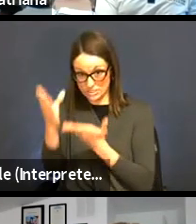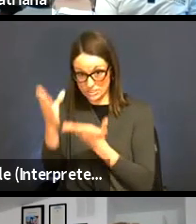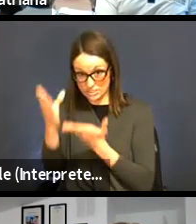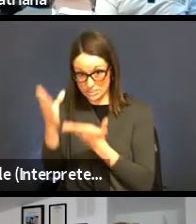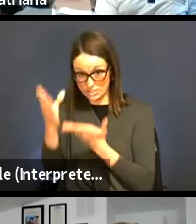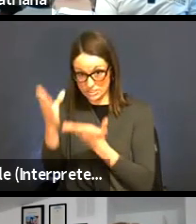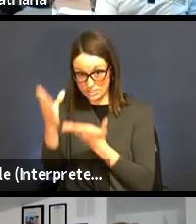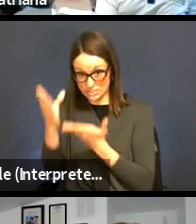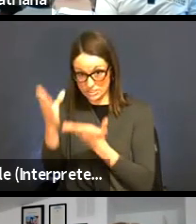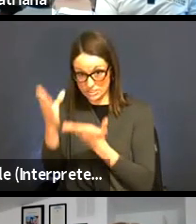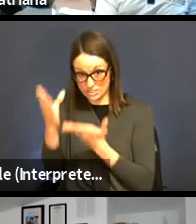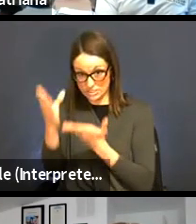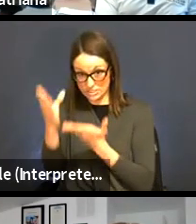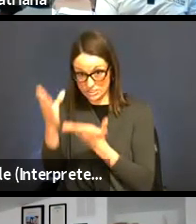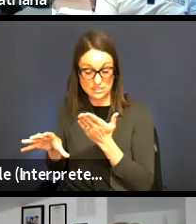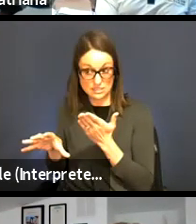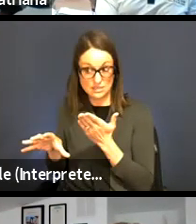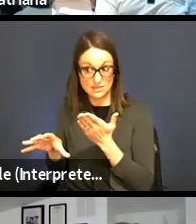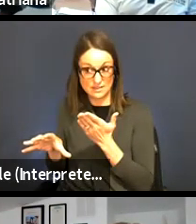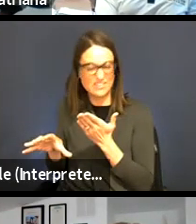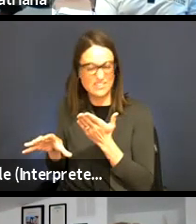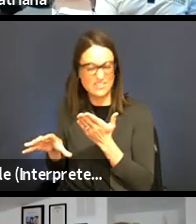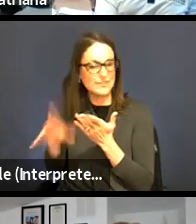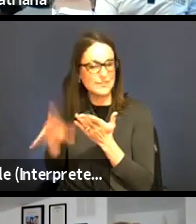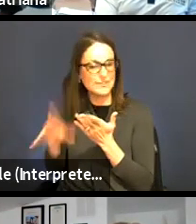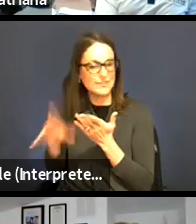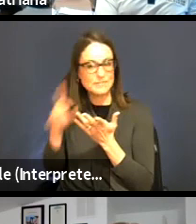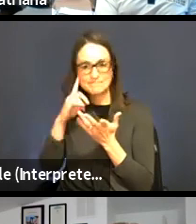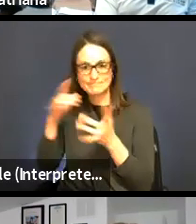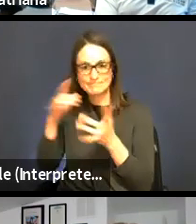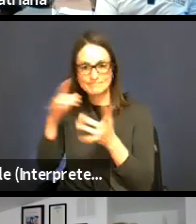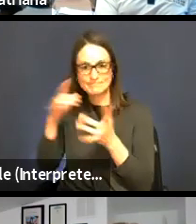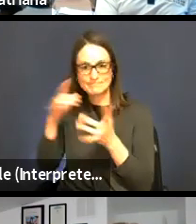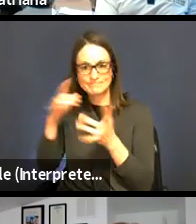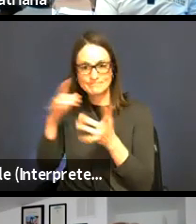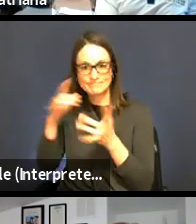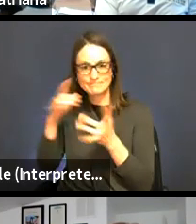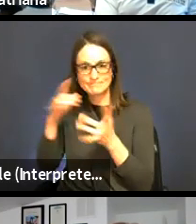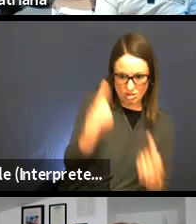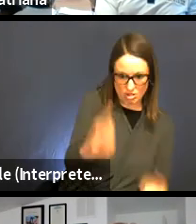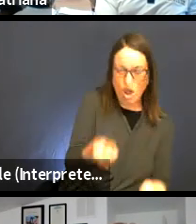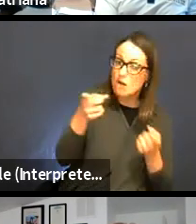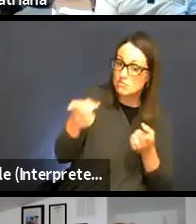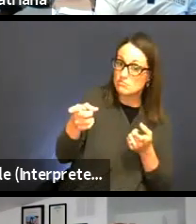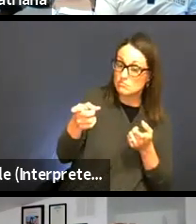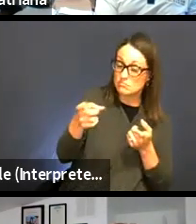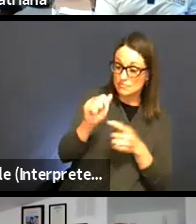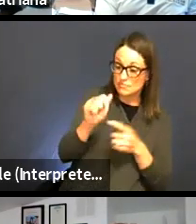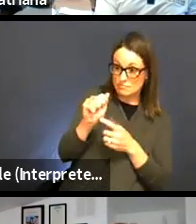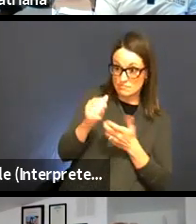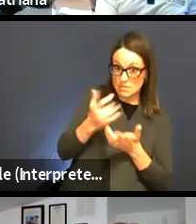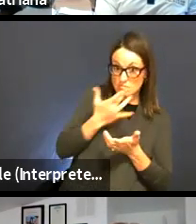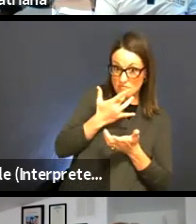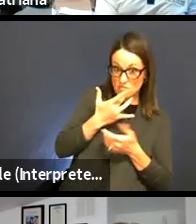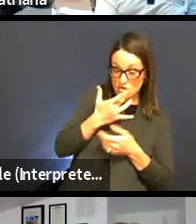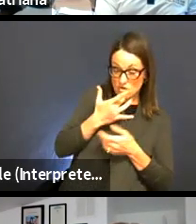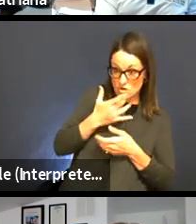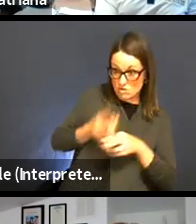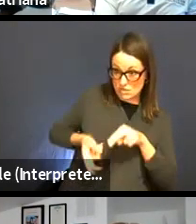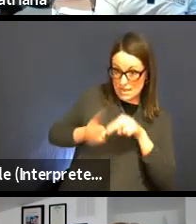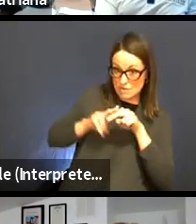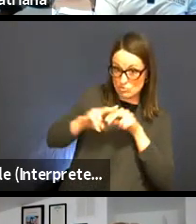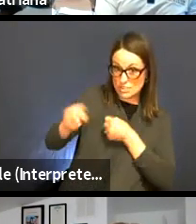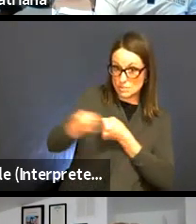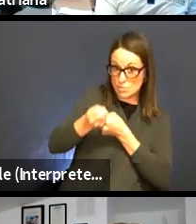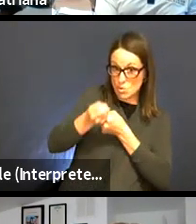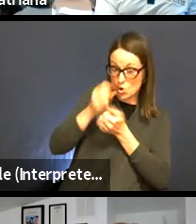is consistent with what you've said to us all along. You want to increase support for students to get them to graduation.